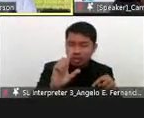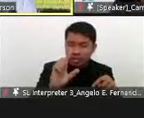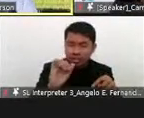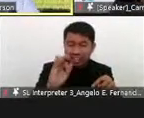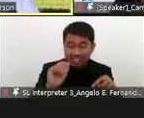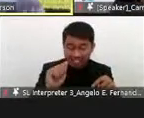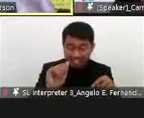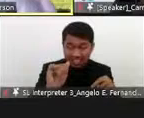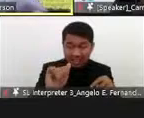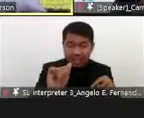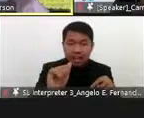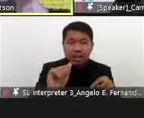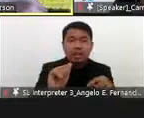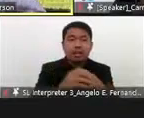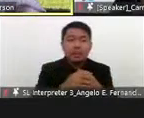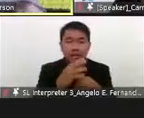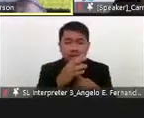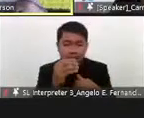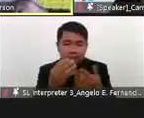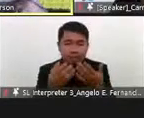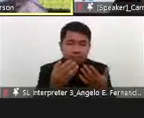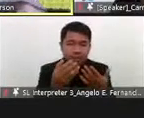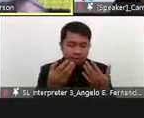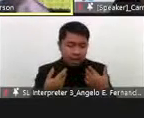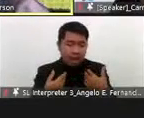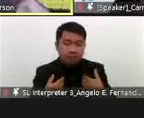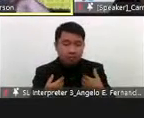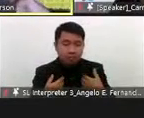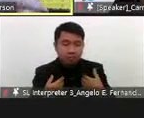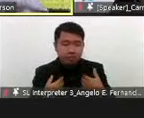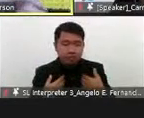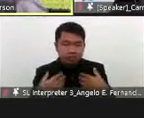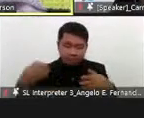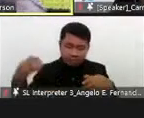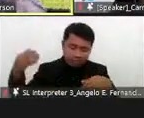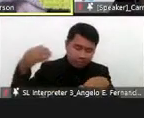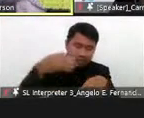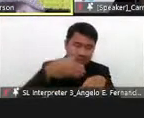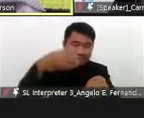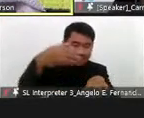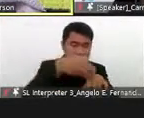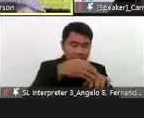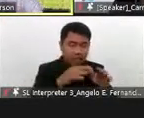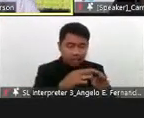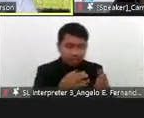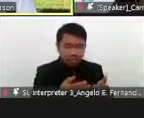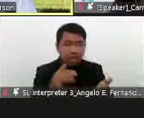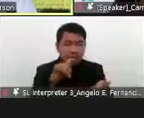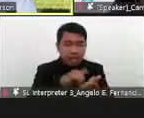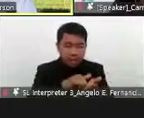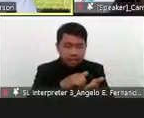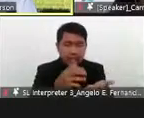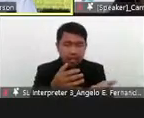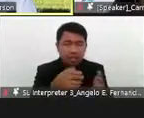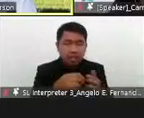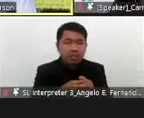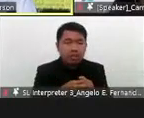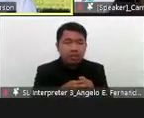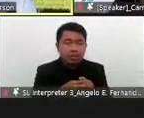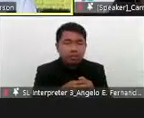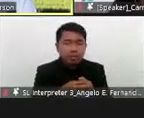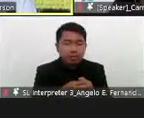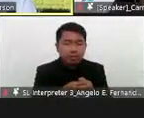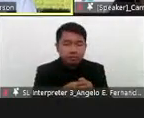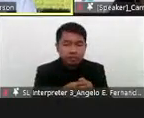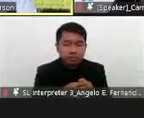these things. They would have landed on land surfaces that were exposed during that period, right? Okay, so